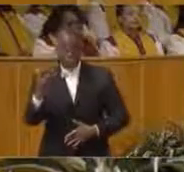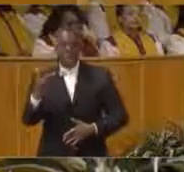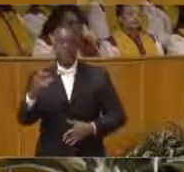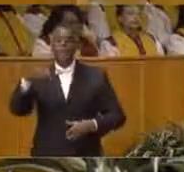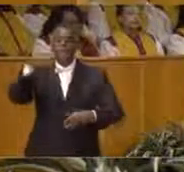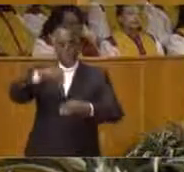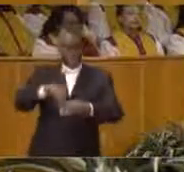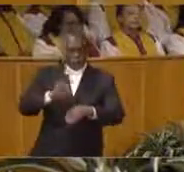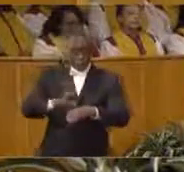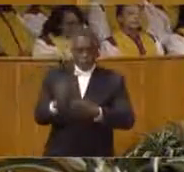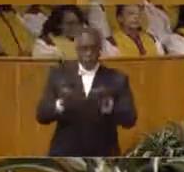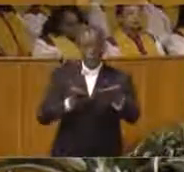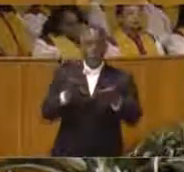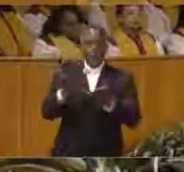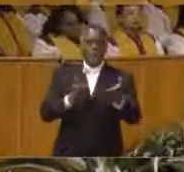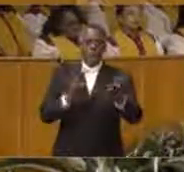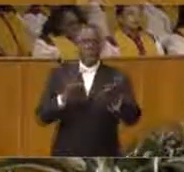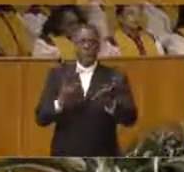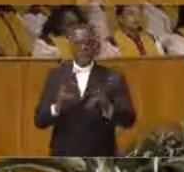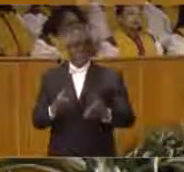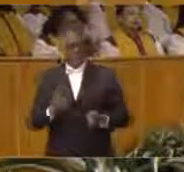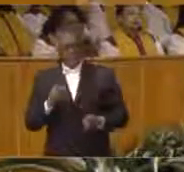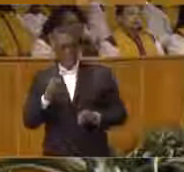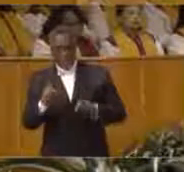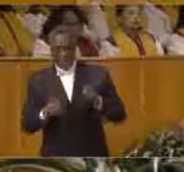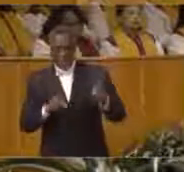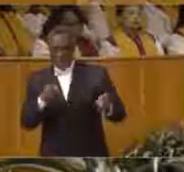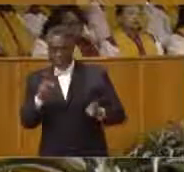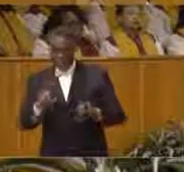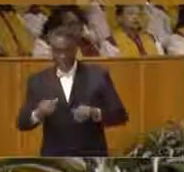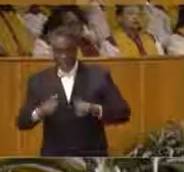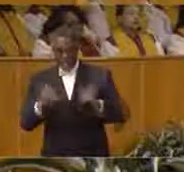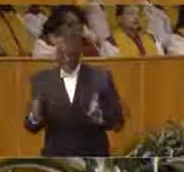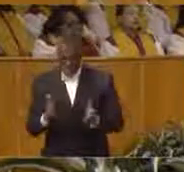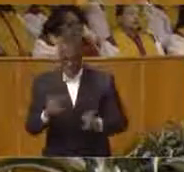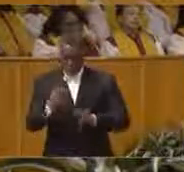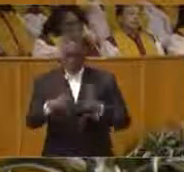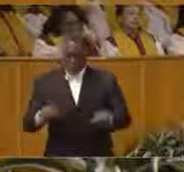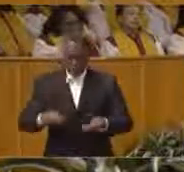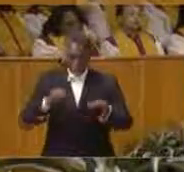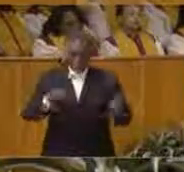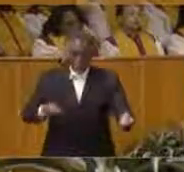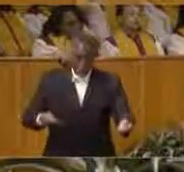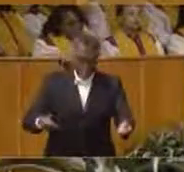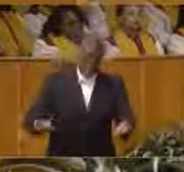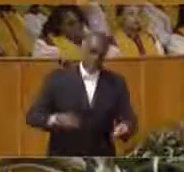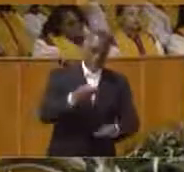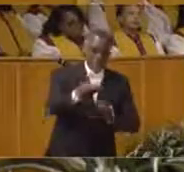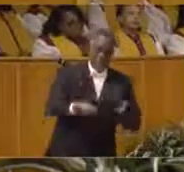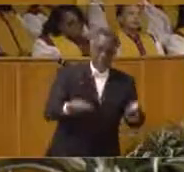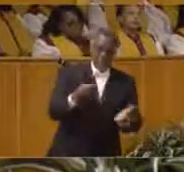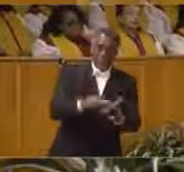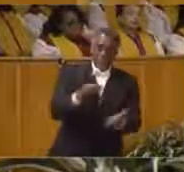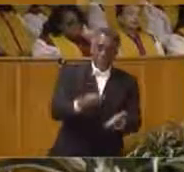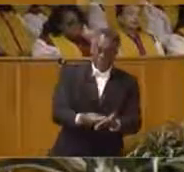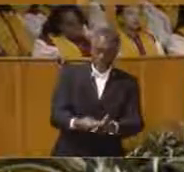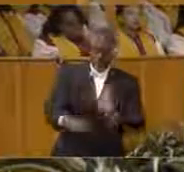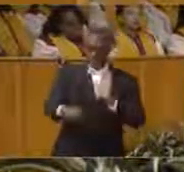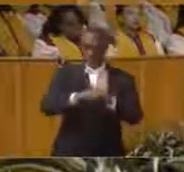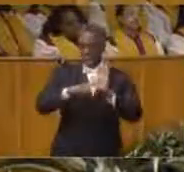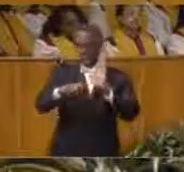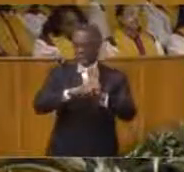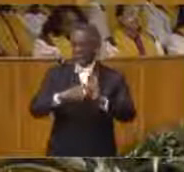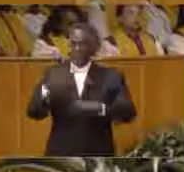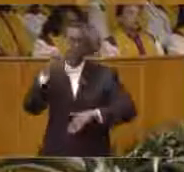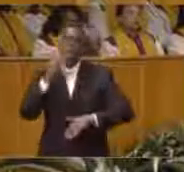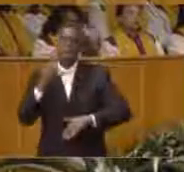a service and the way they rose money left a bad taste in their mouths. Those